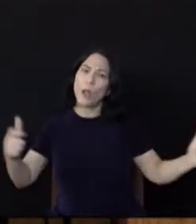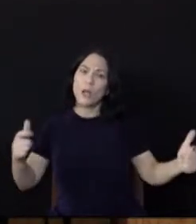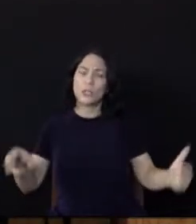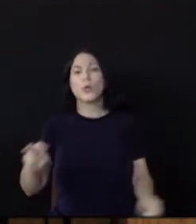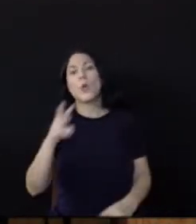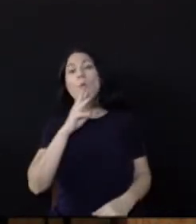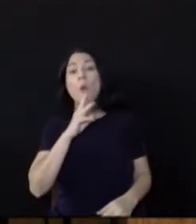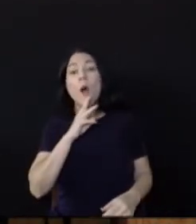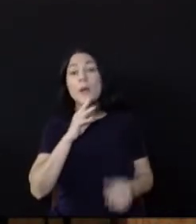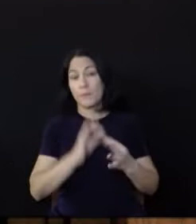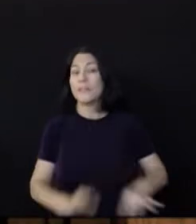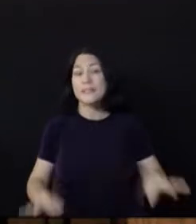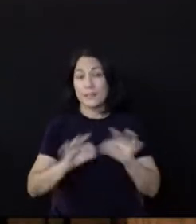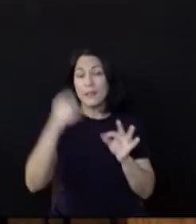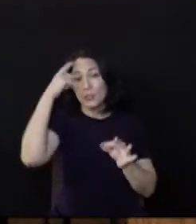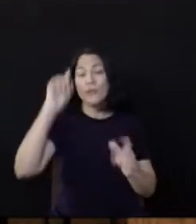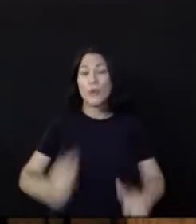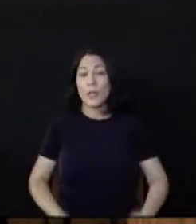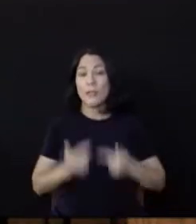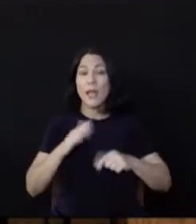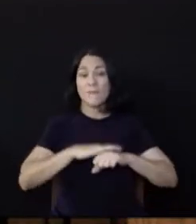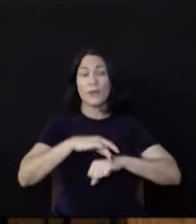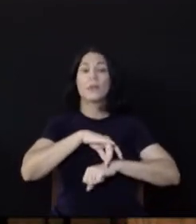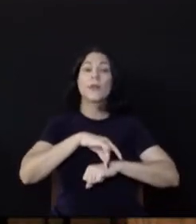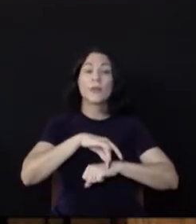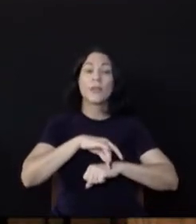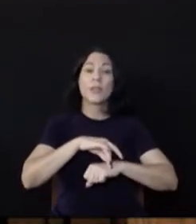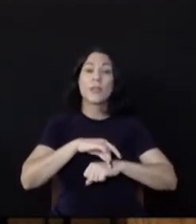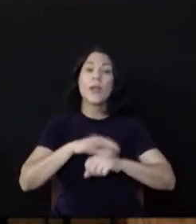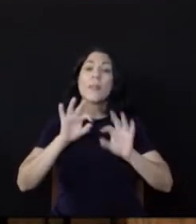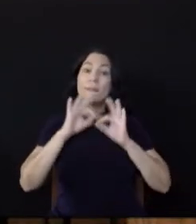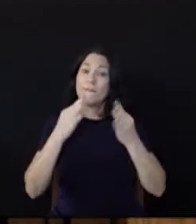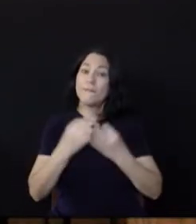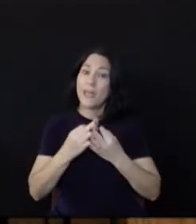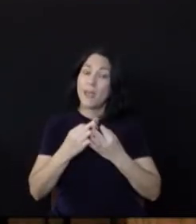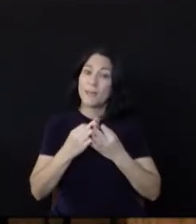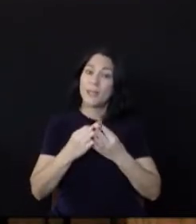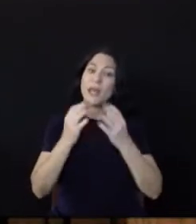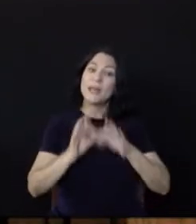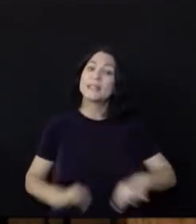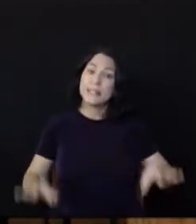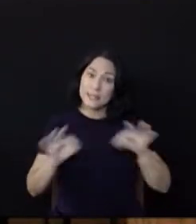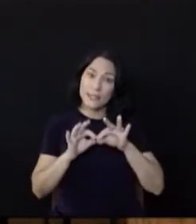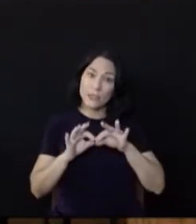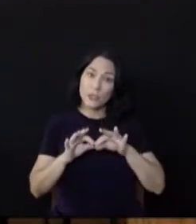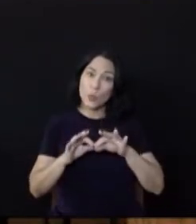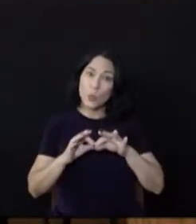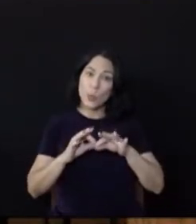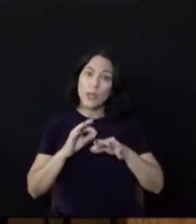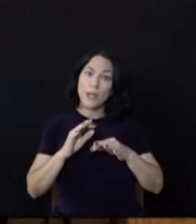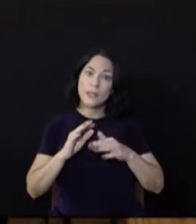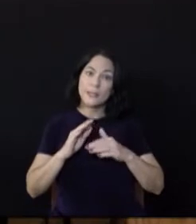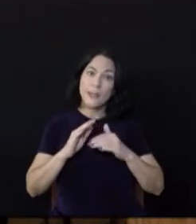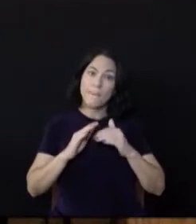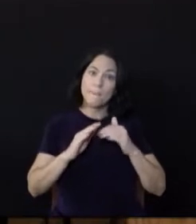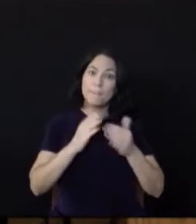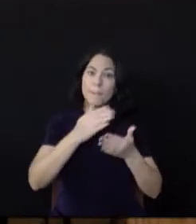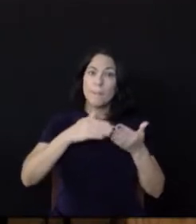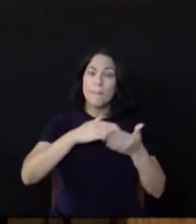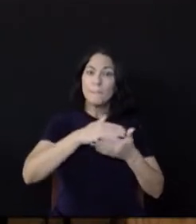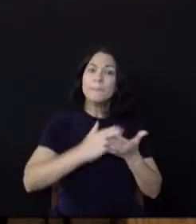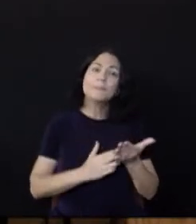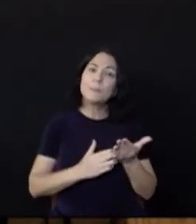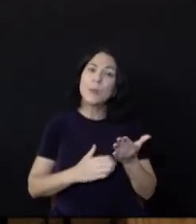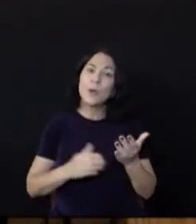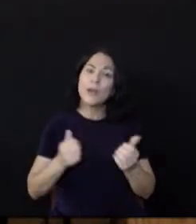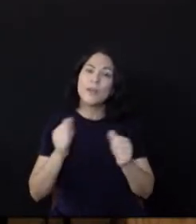instance, is essential to life on this planet. The family unit is essential. It is the building block of every society we've seen